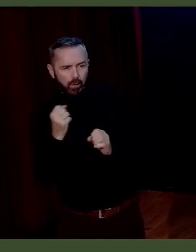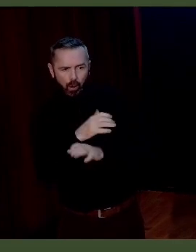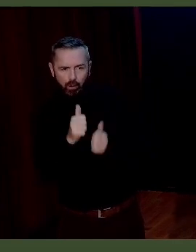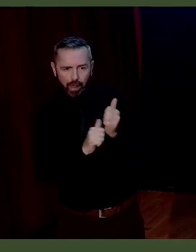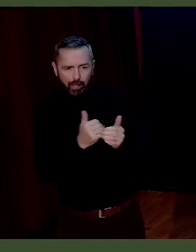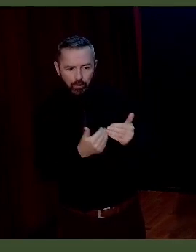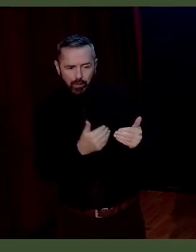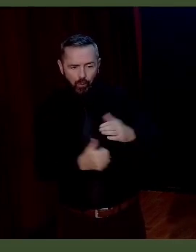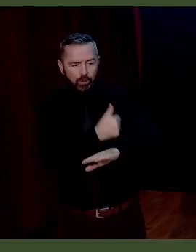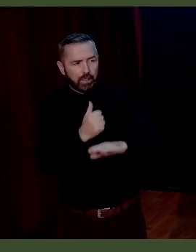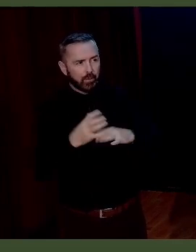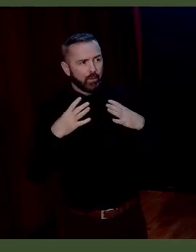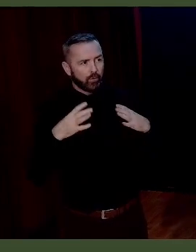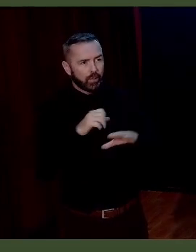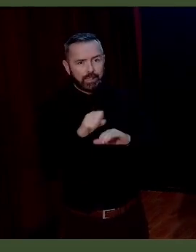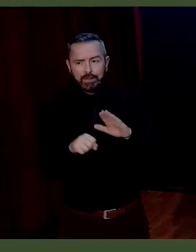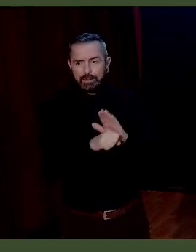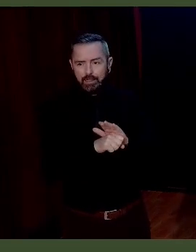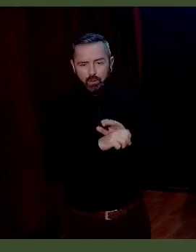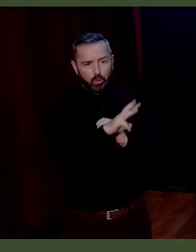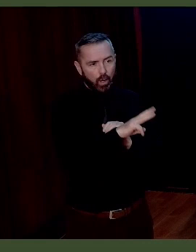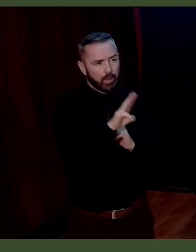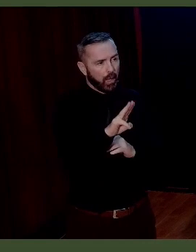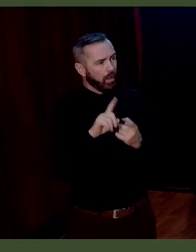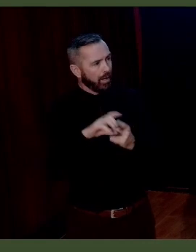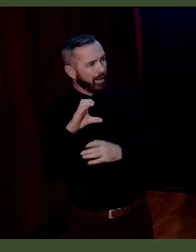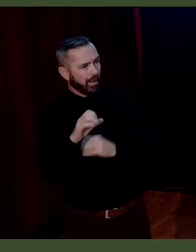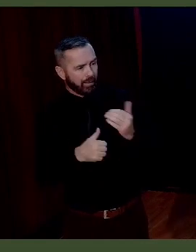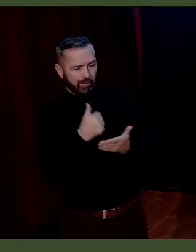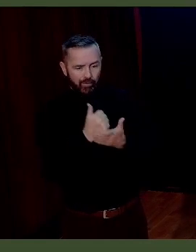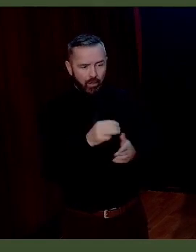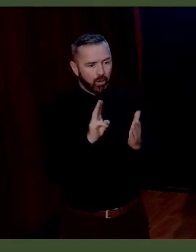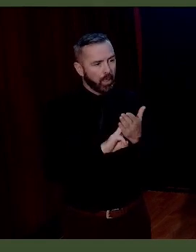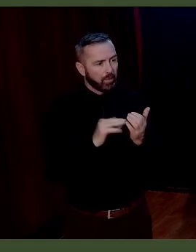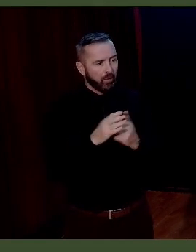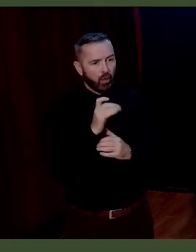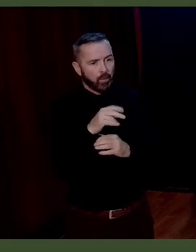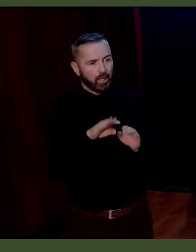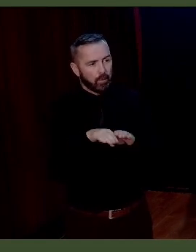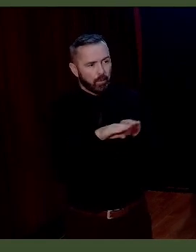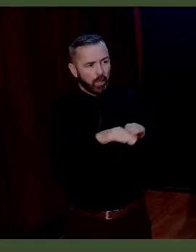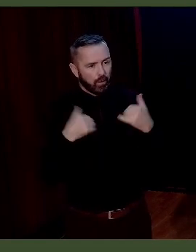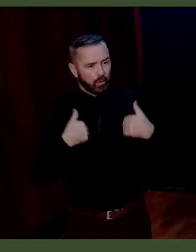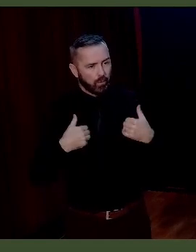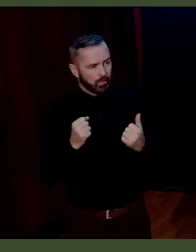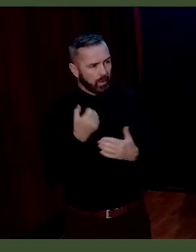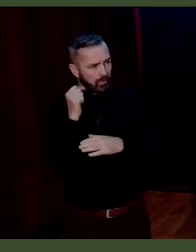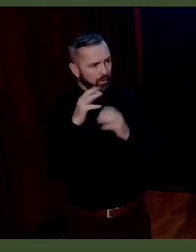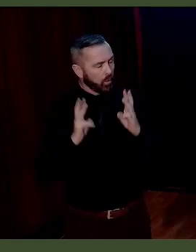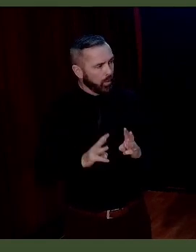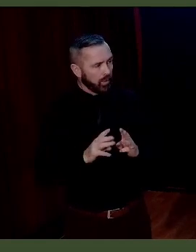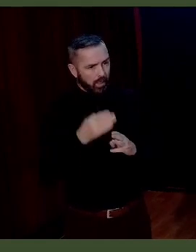prior to the setting up of the Free State, Wise Power and Clark, of course, among the founder members of Cumann na mBan, Eileen Costello had been a